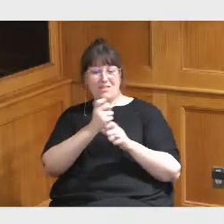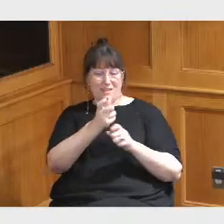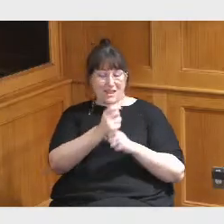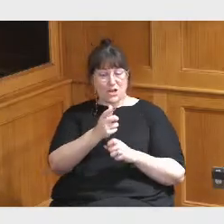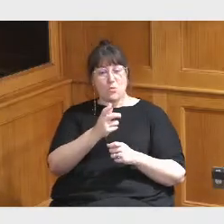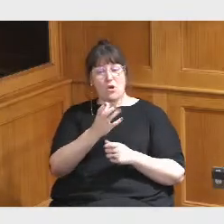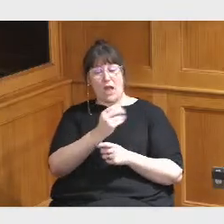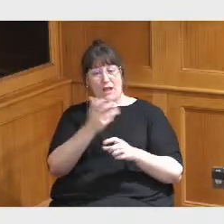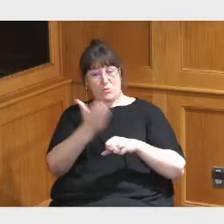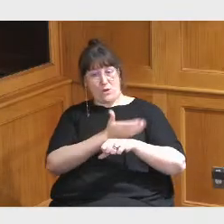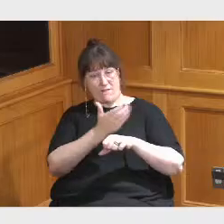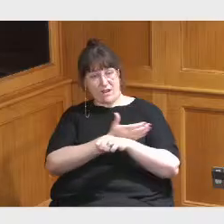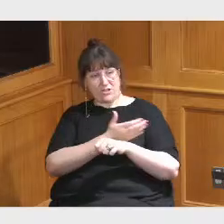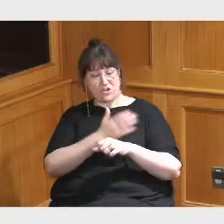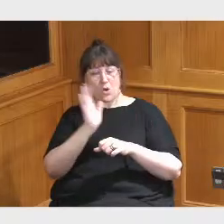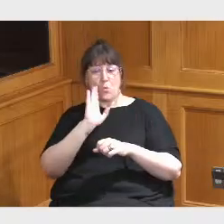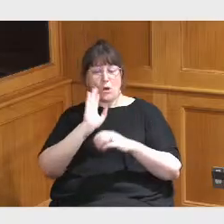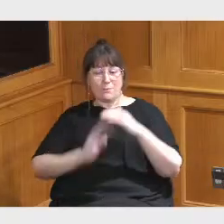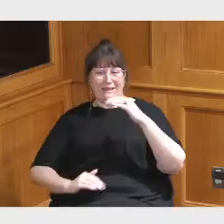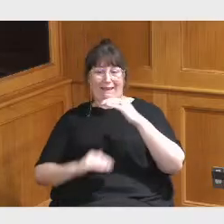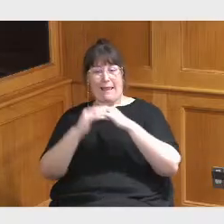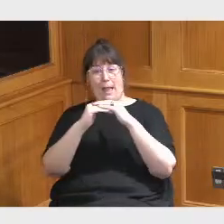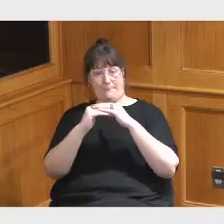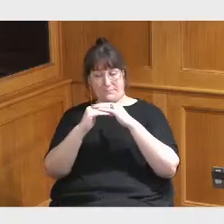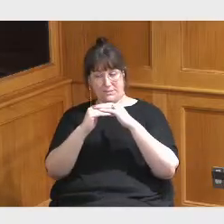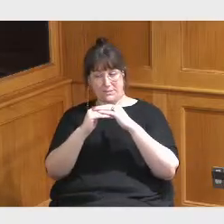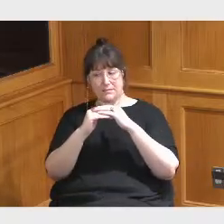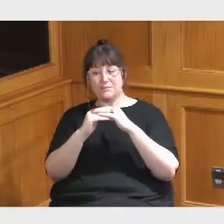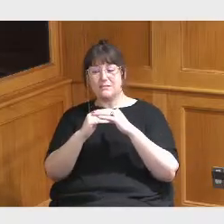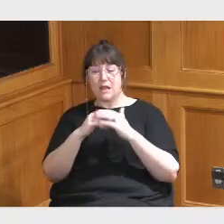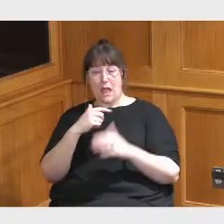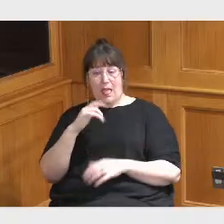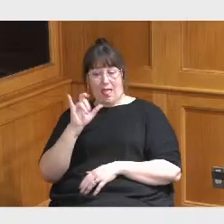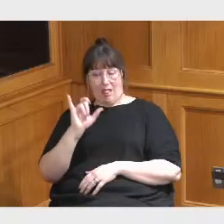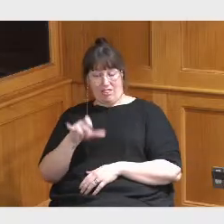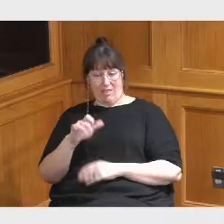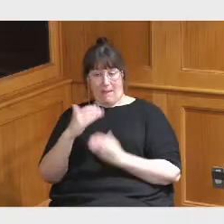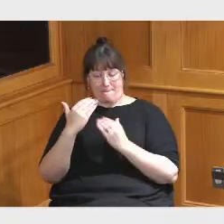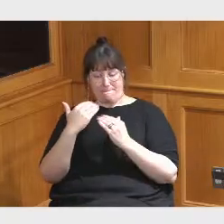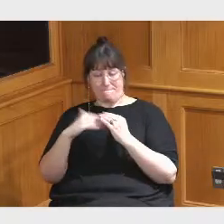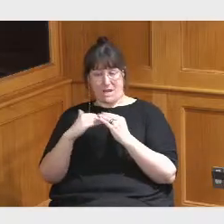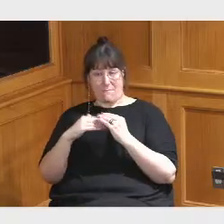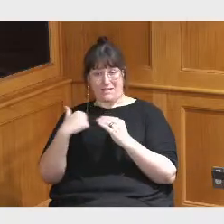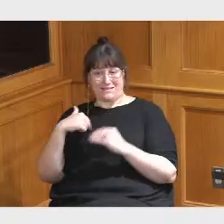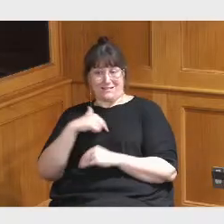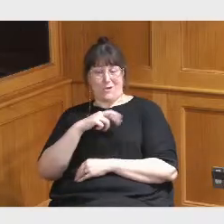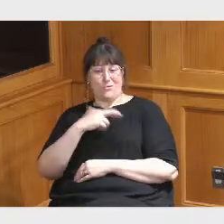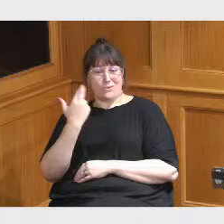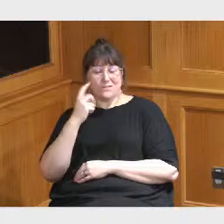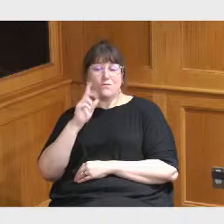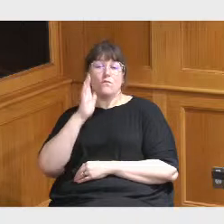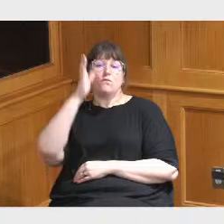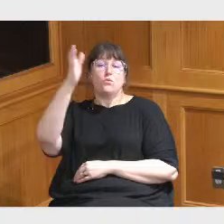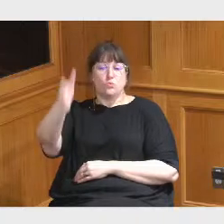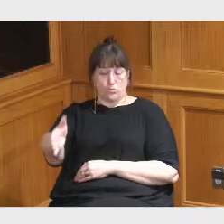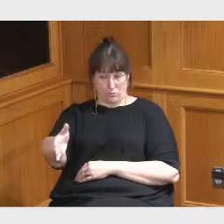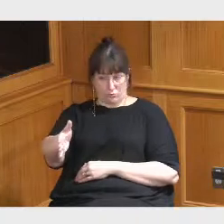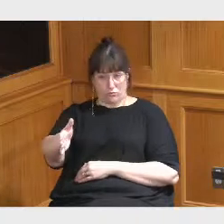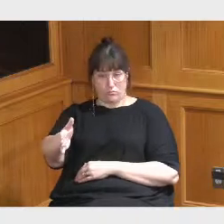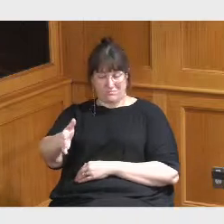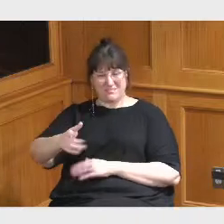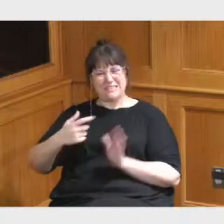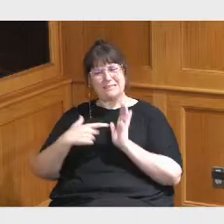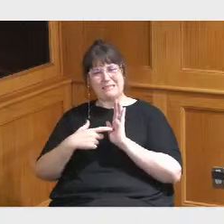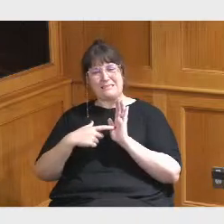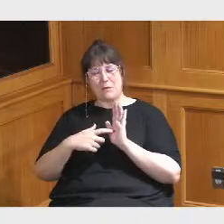CapEx, will be capped, which significantly minimizes our risk and allows us to better plan for the future. For